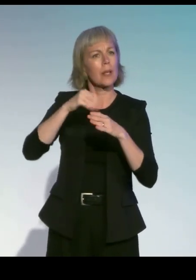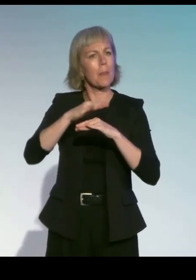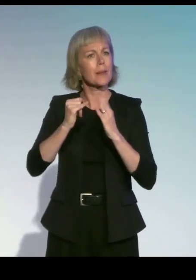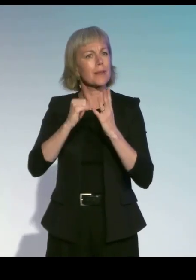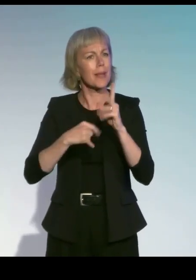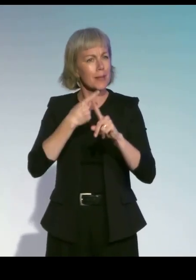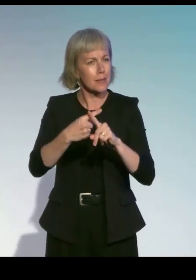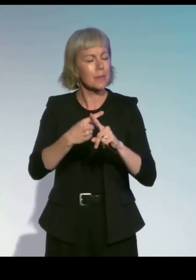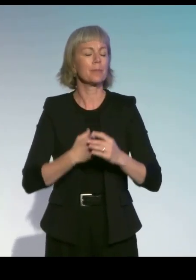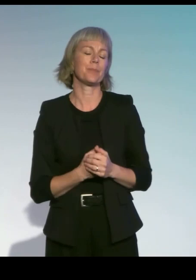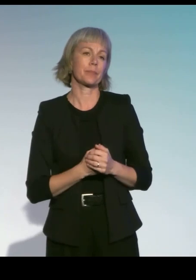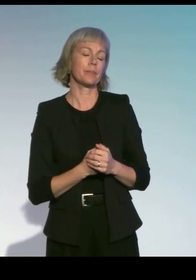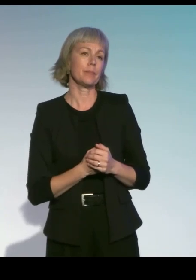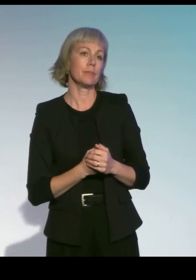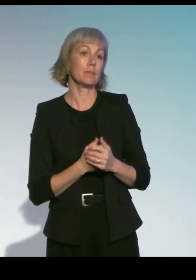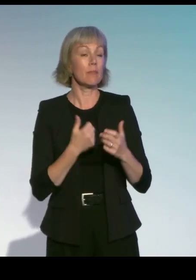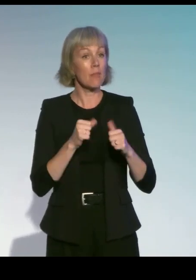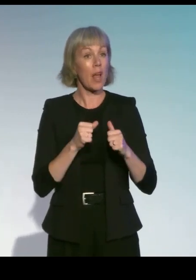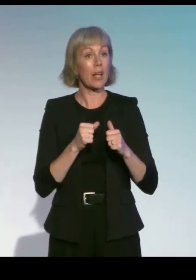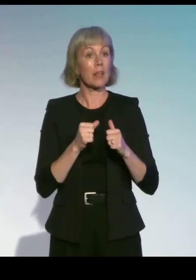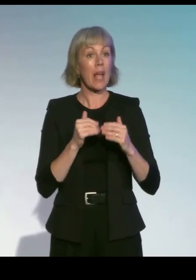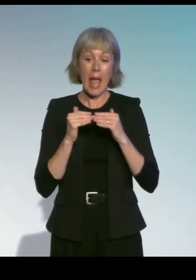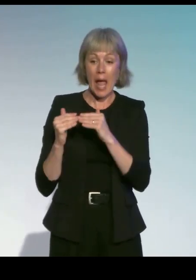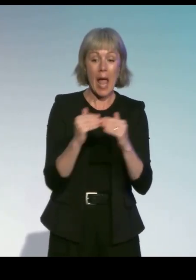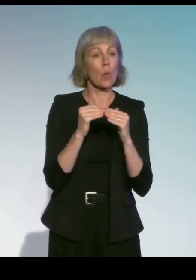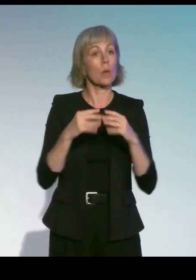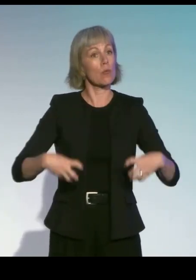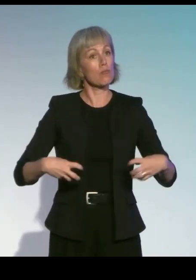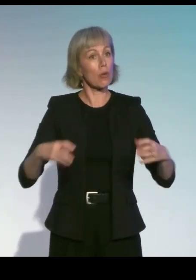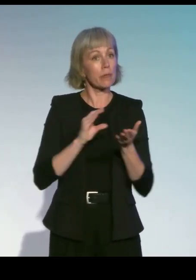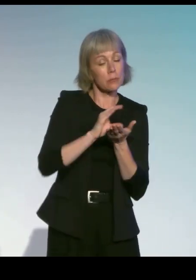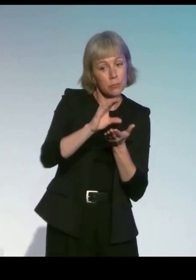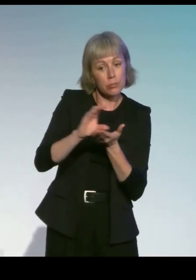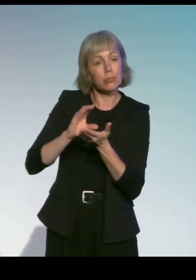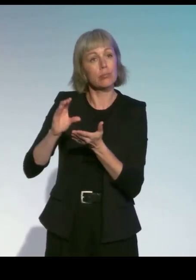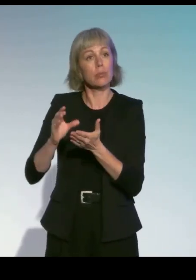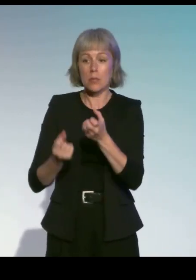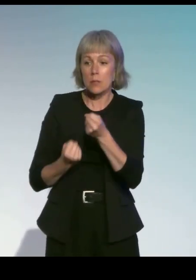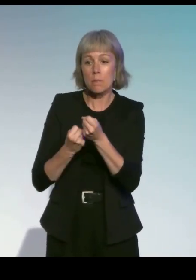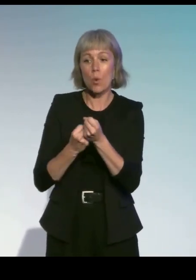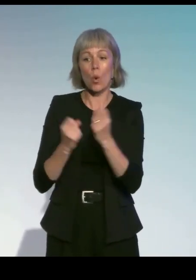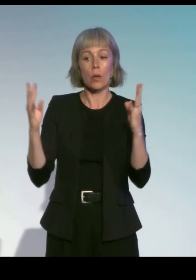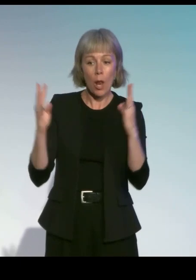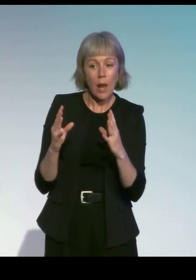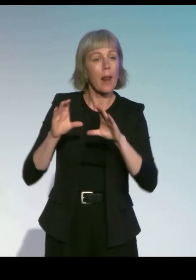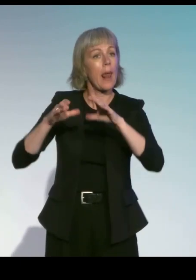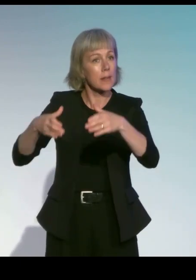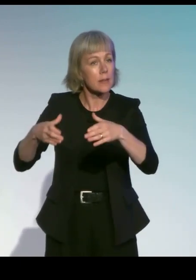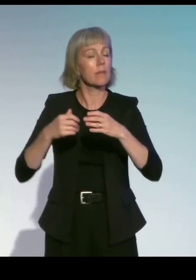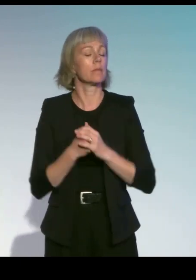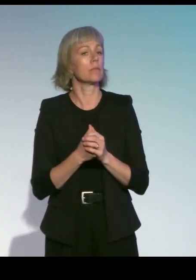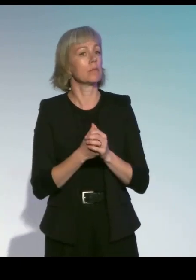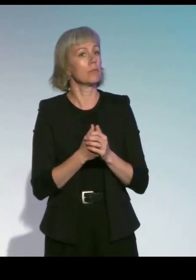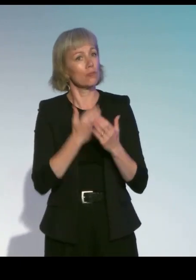traffic, but also in material ways like equitable distribution of profits, supporting their collective organizing, encouraging user